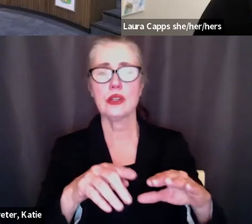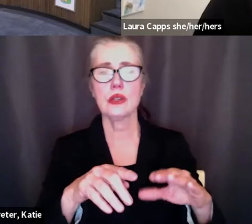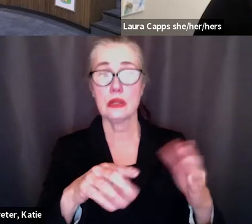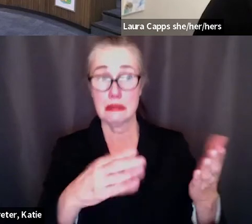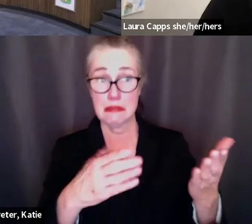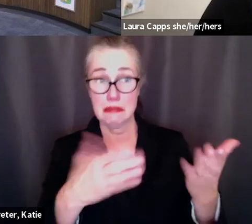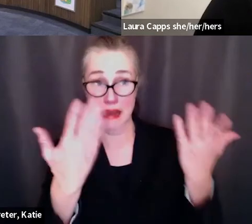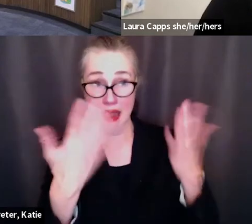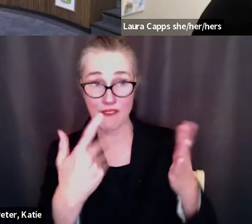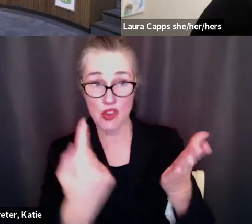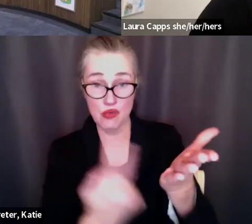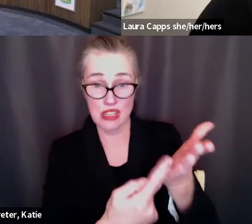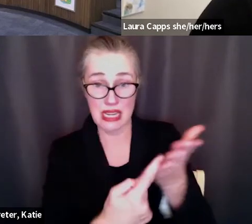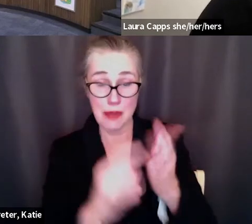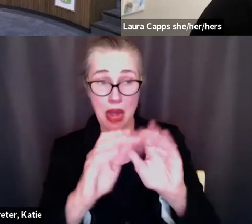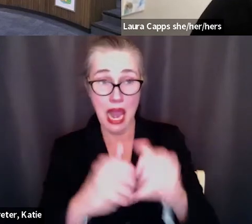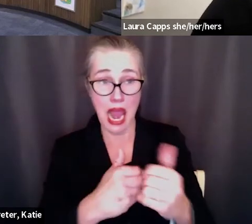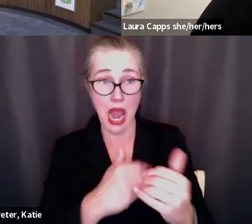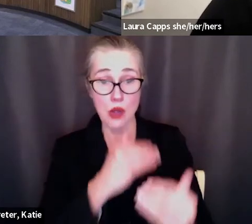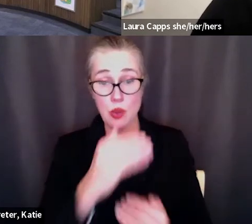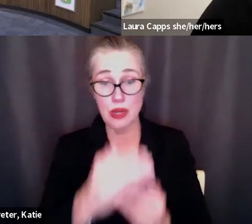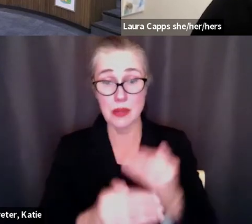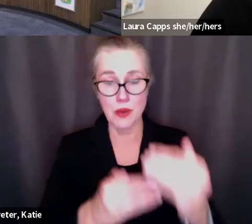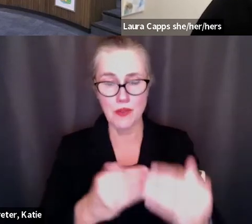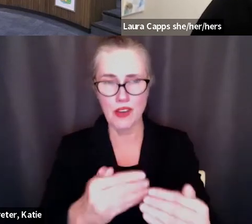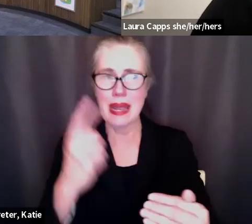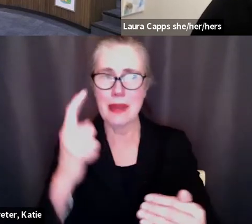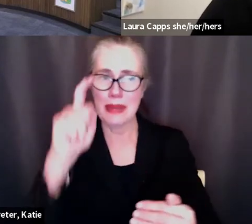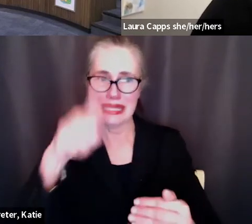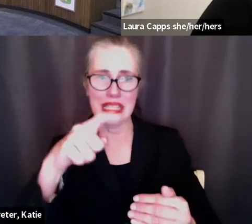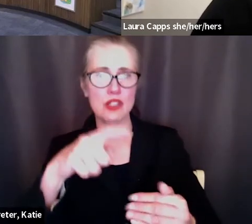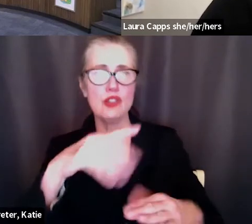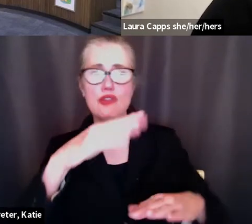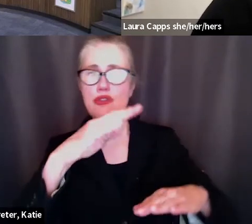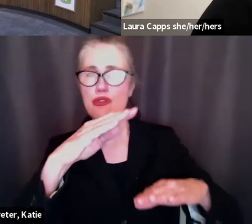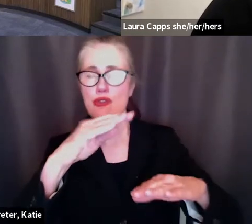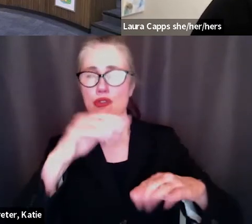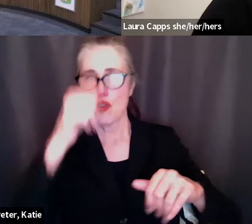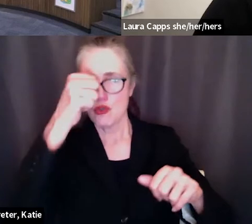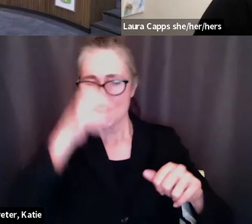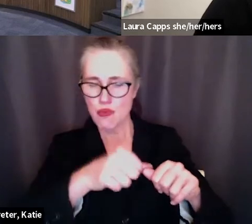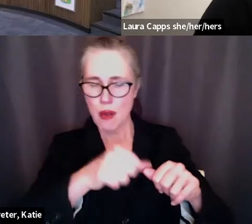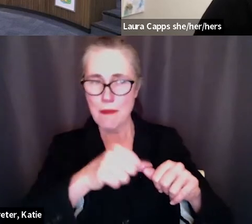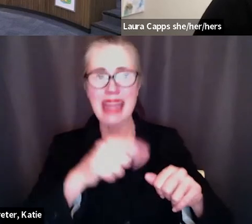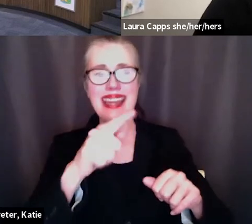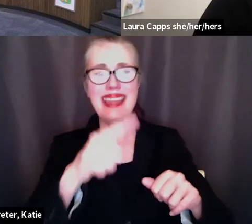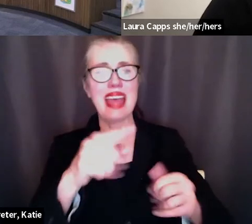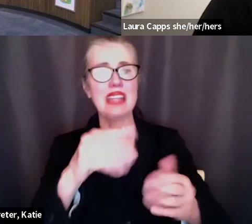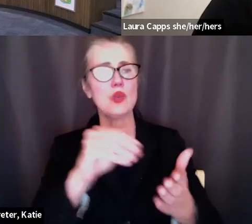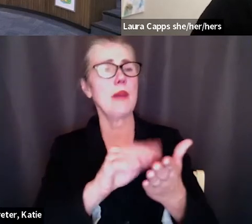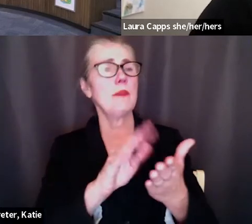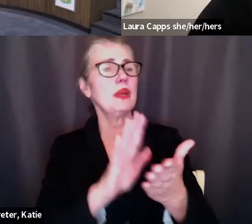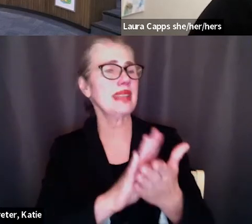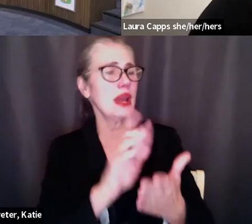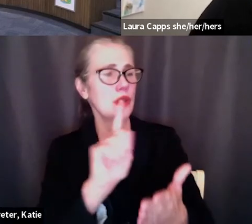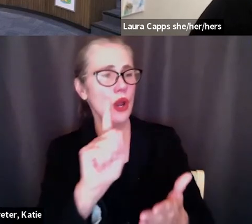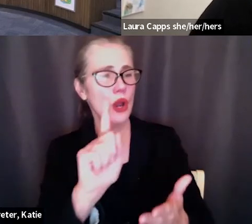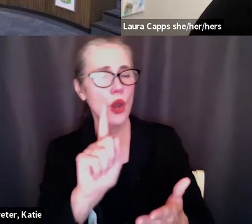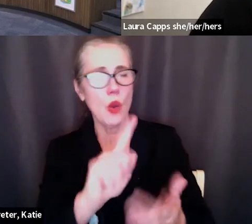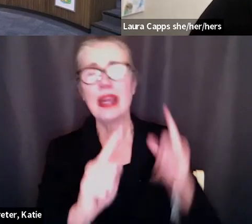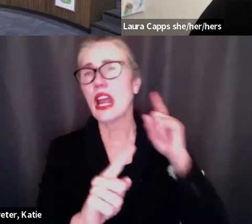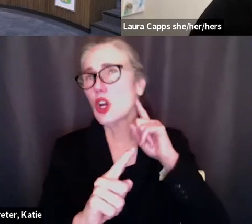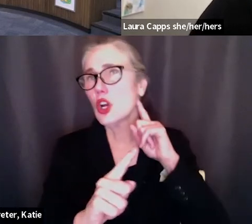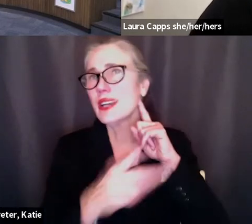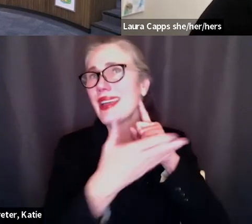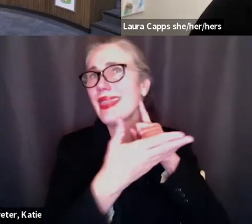deliberated how you want to move forward but i just wanted to remind that's why i was taking note of the commonalities of what everybody was saying